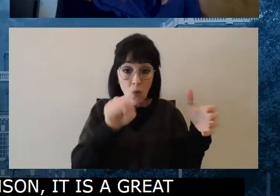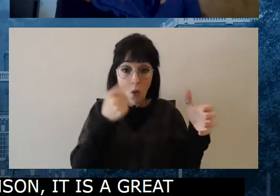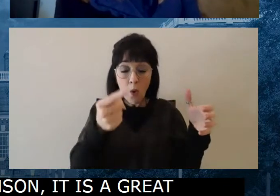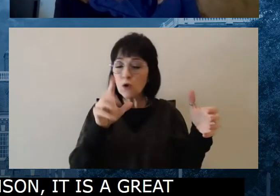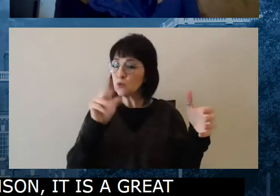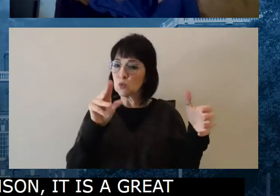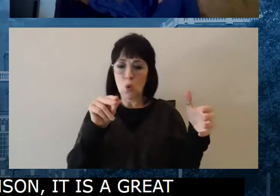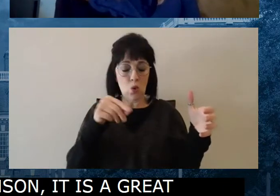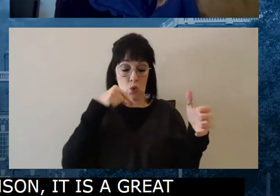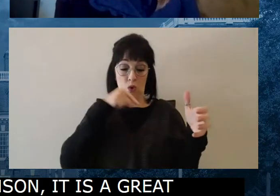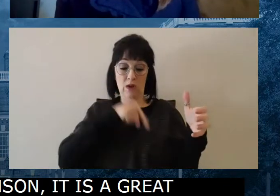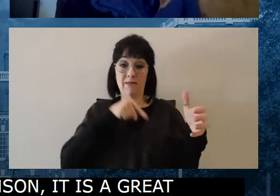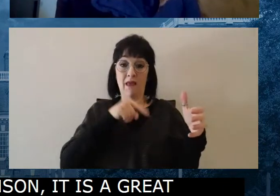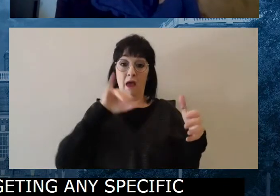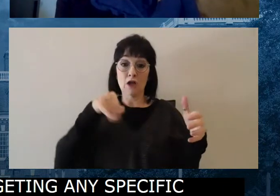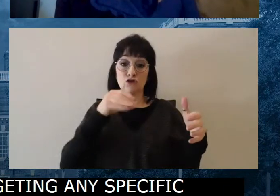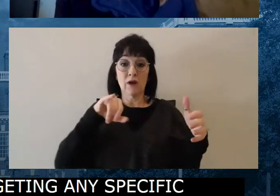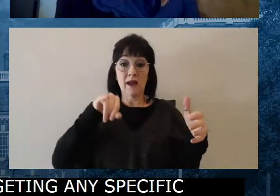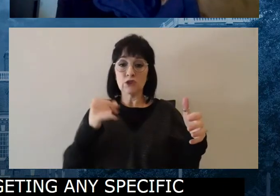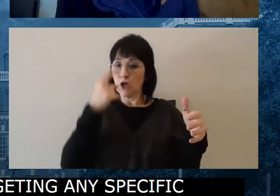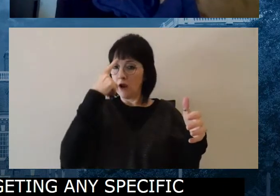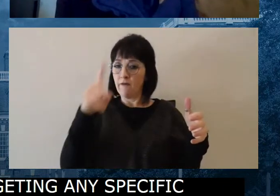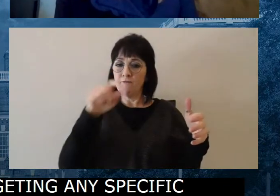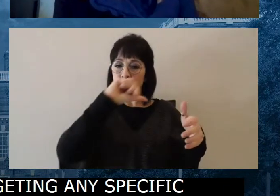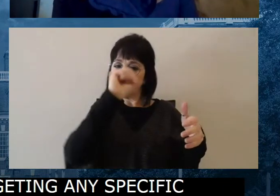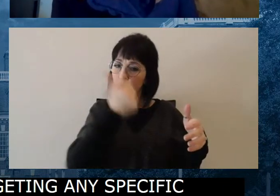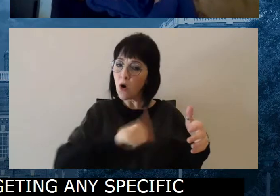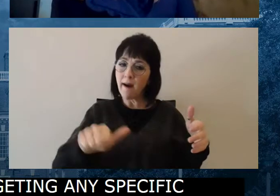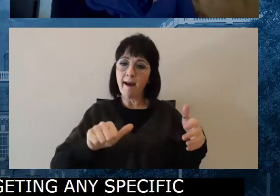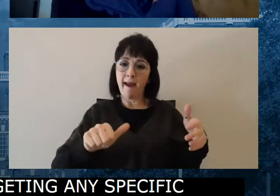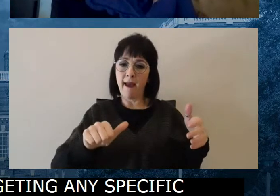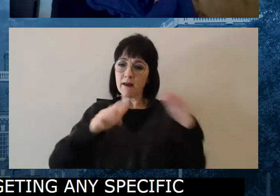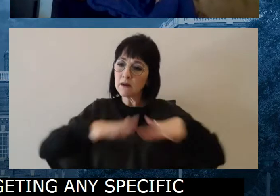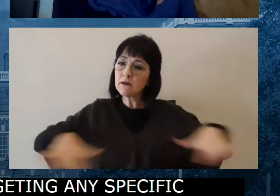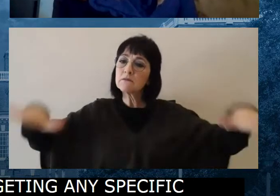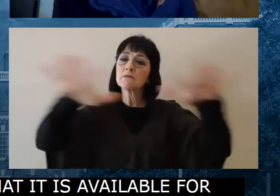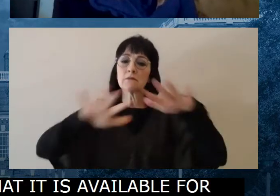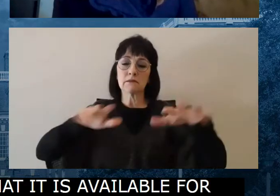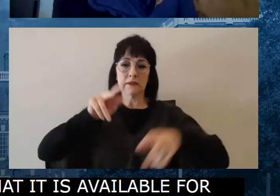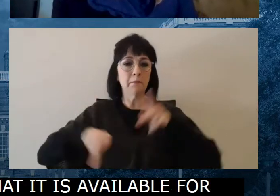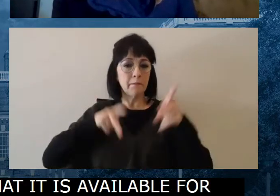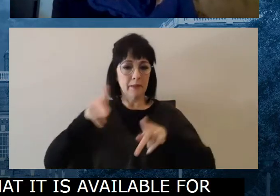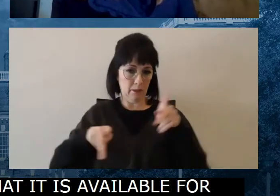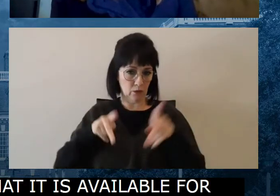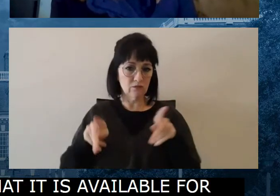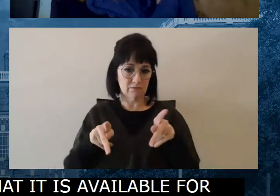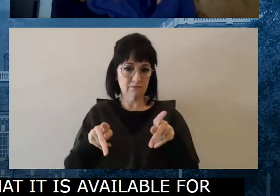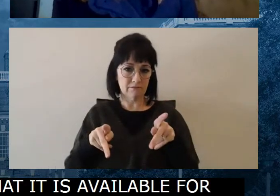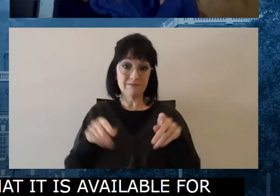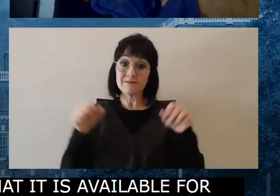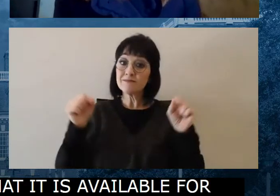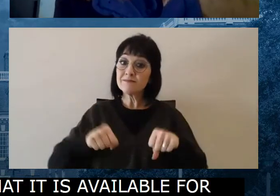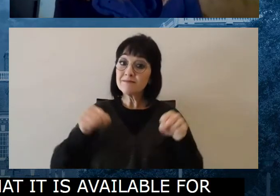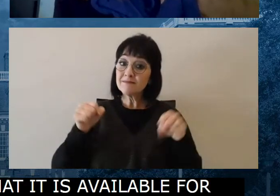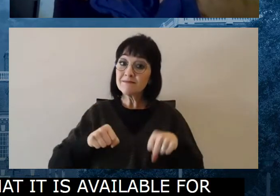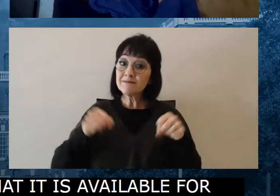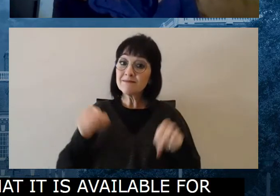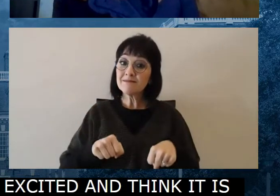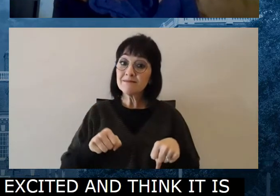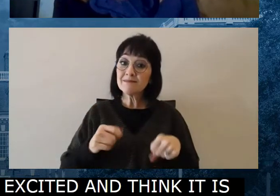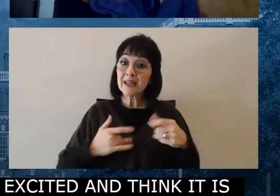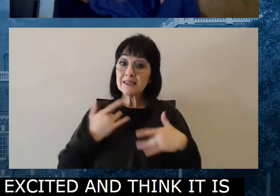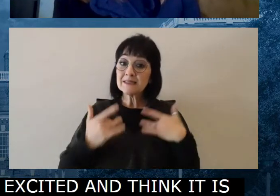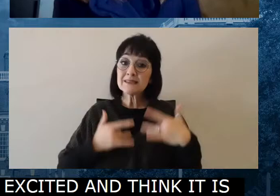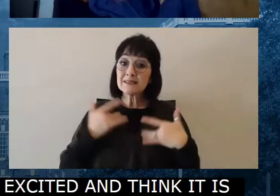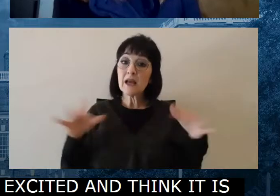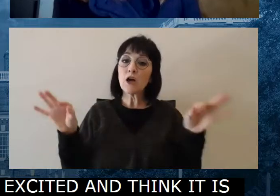general population, but we're also excited and think it's very important that we make it available in our with